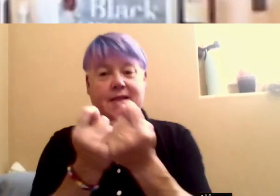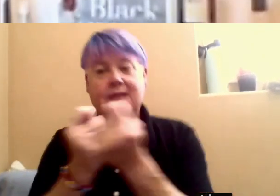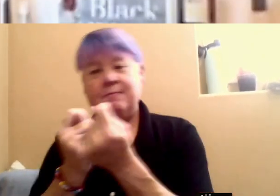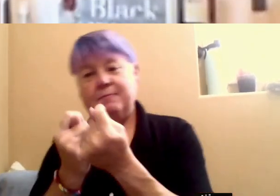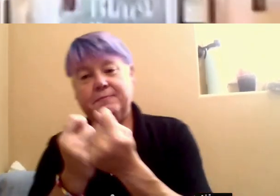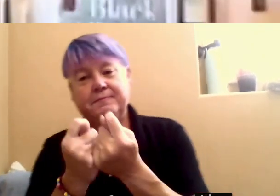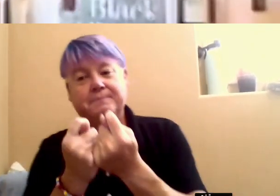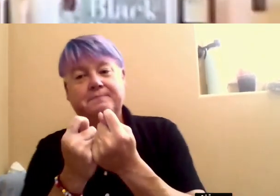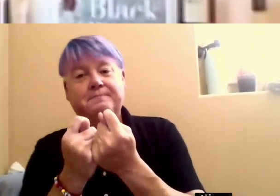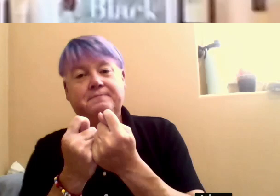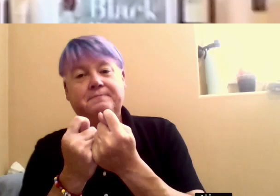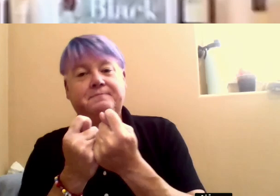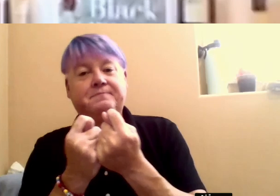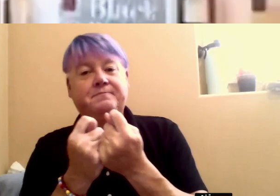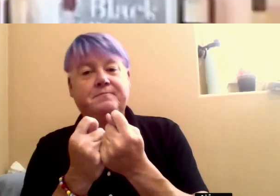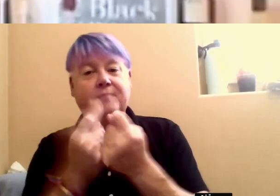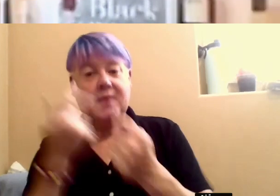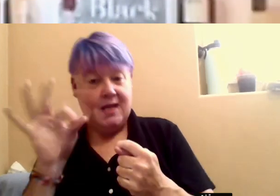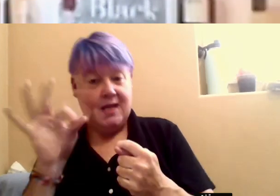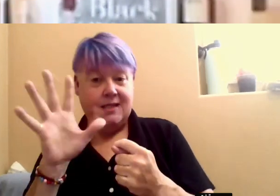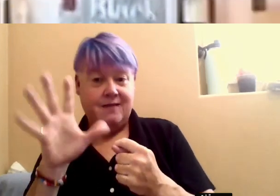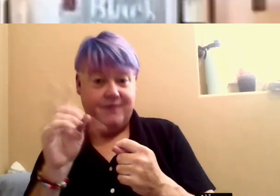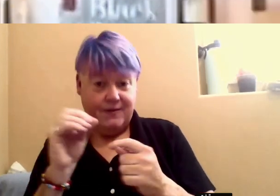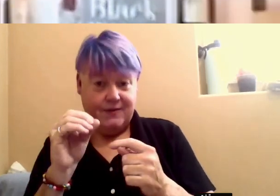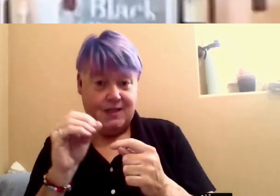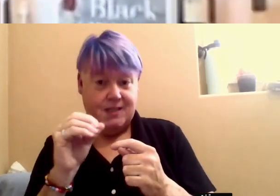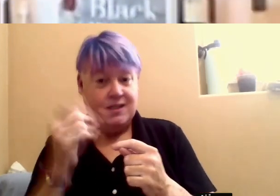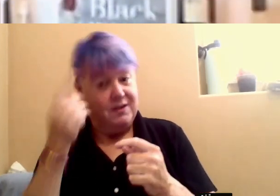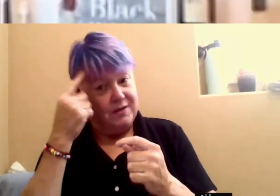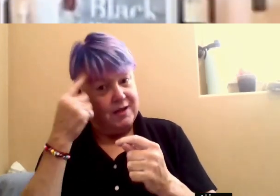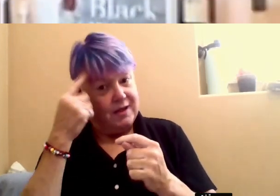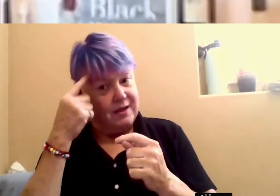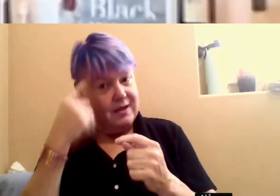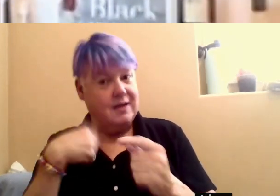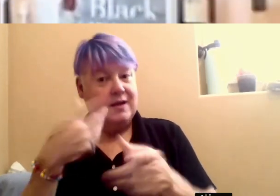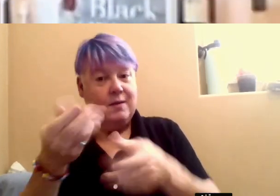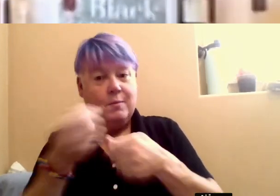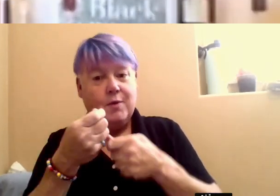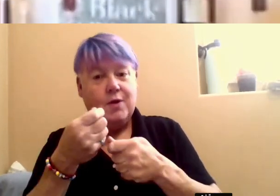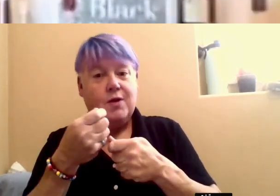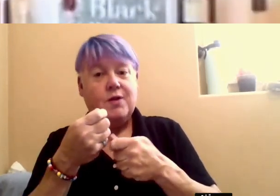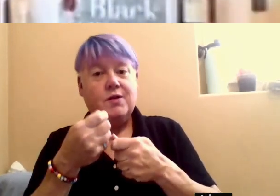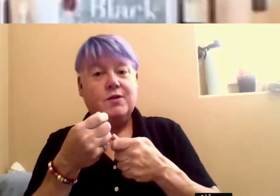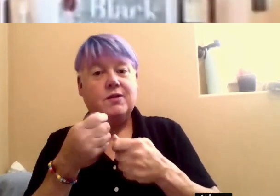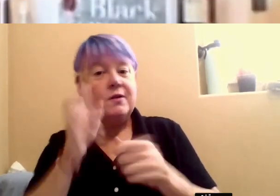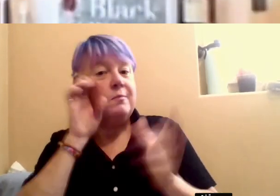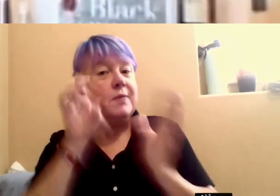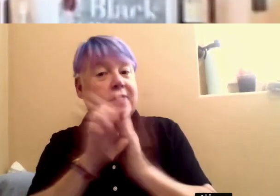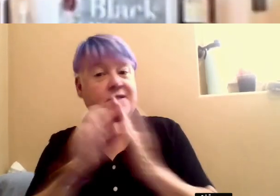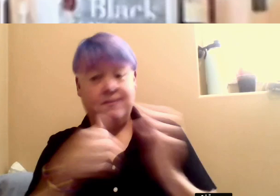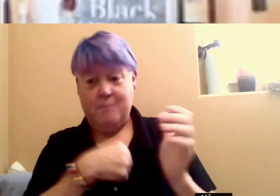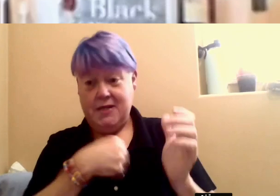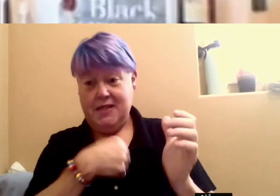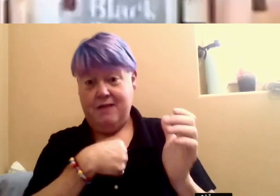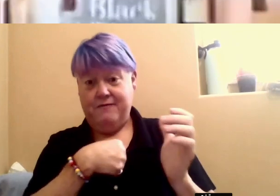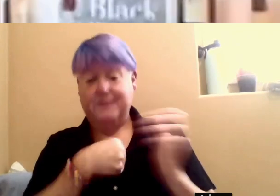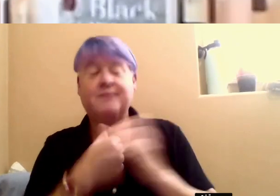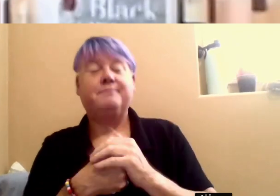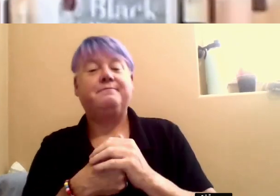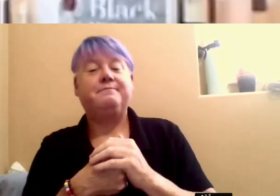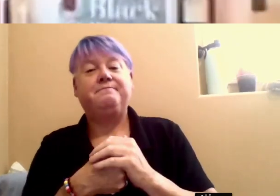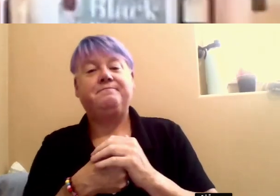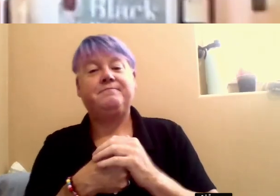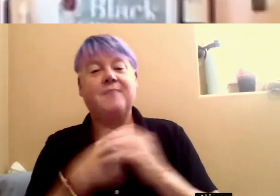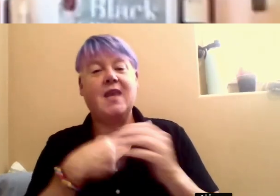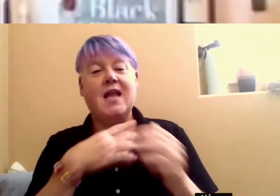mid 1950s, you'd think that I'd pulled a Marty McFly and was standing there in his place. I like